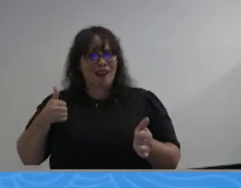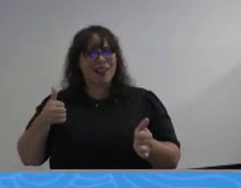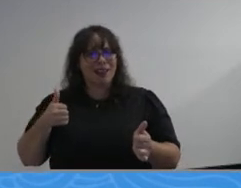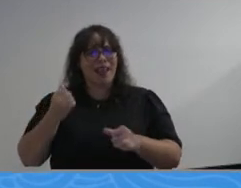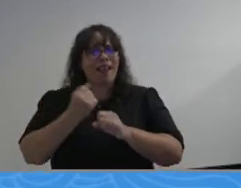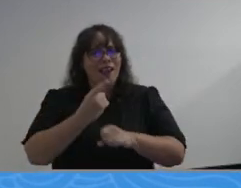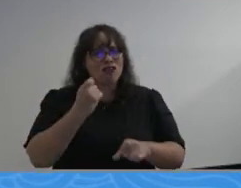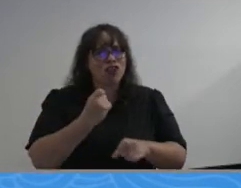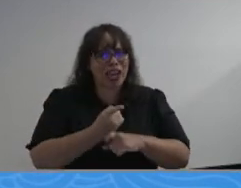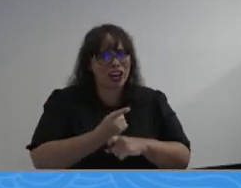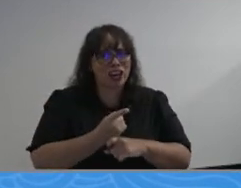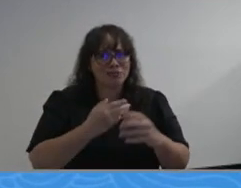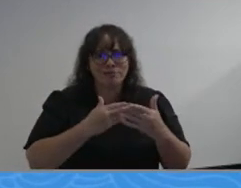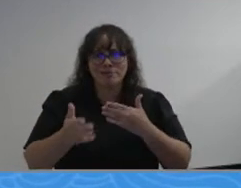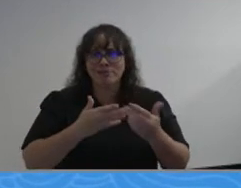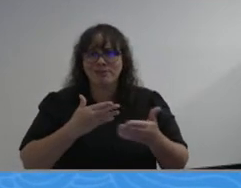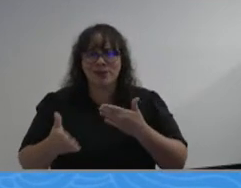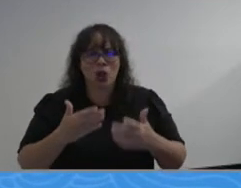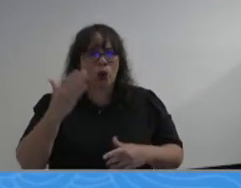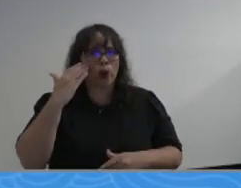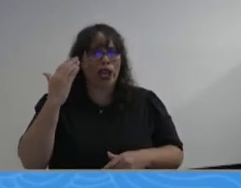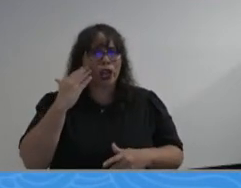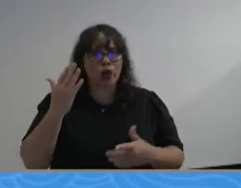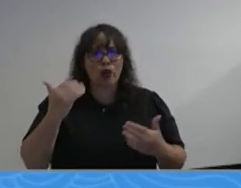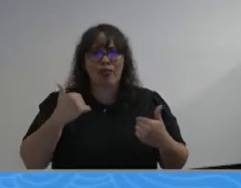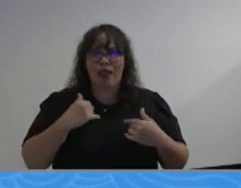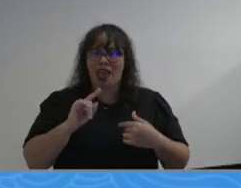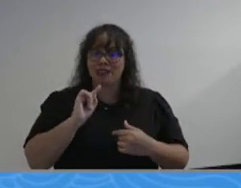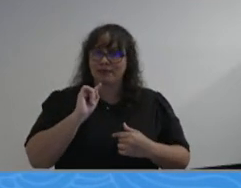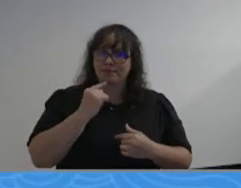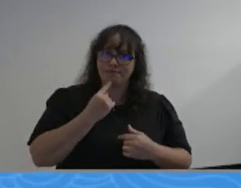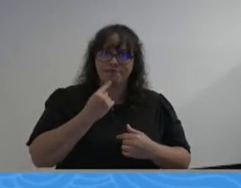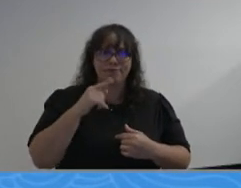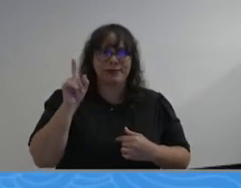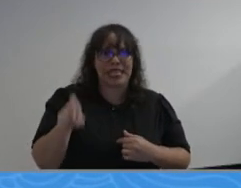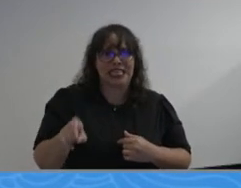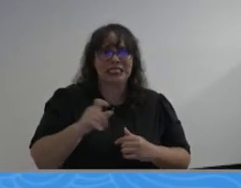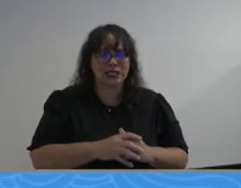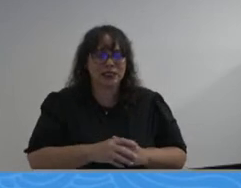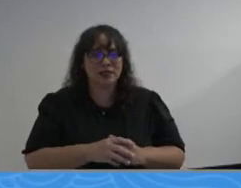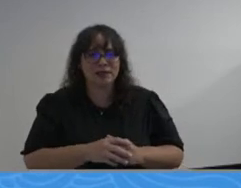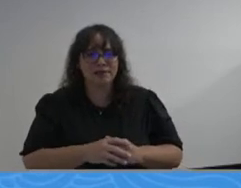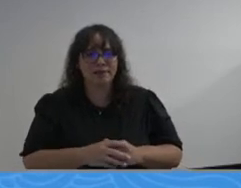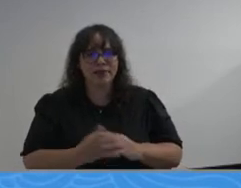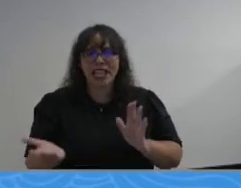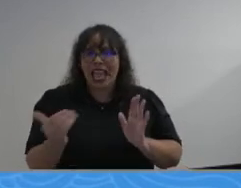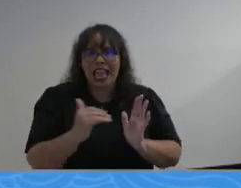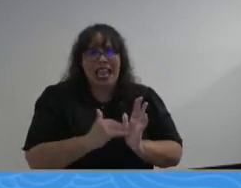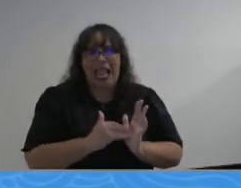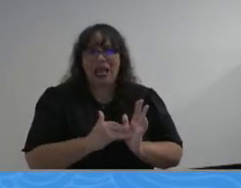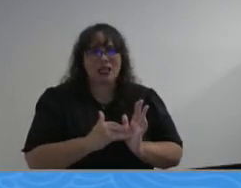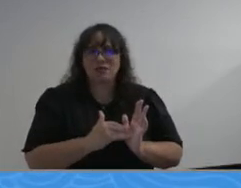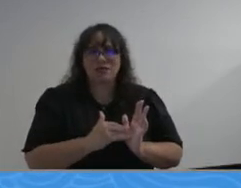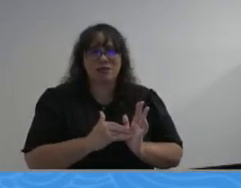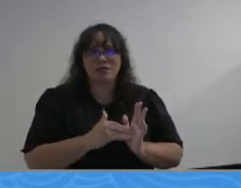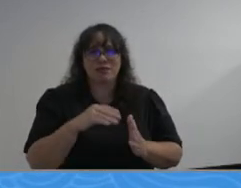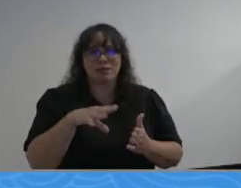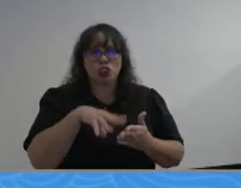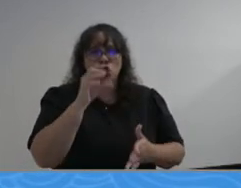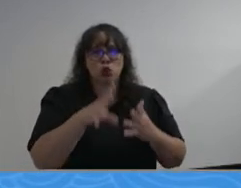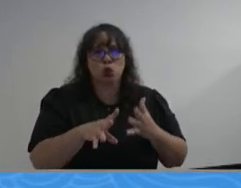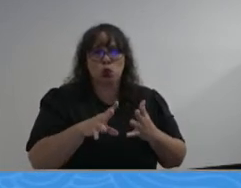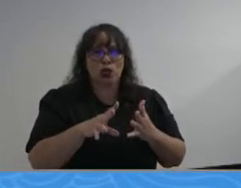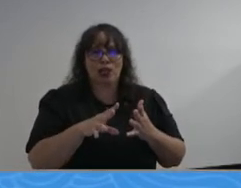single year, despite the fact that we know that they have some severe and serious needs. But again, I'm not going to put this on where the students are falling